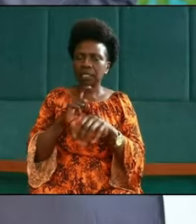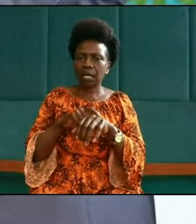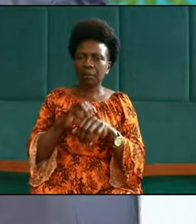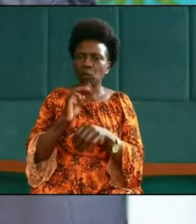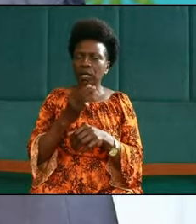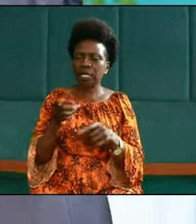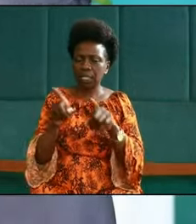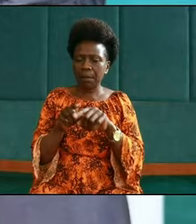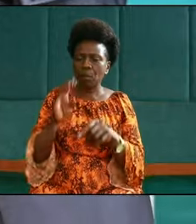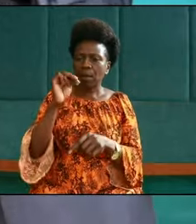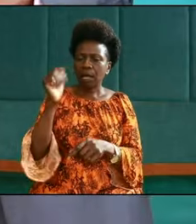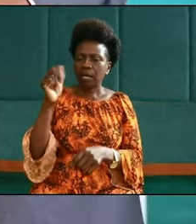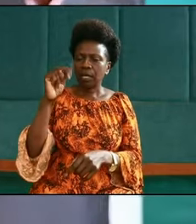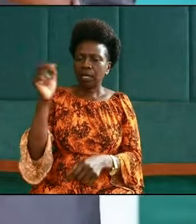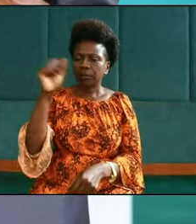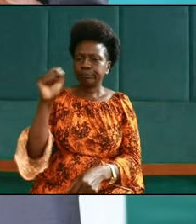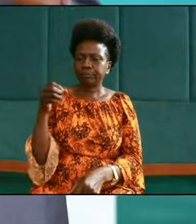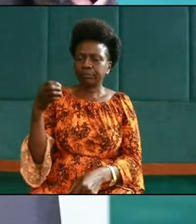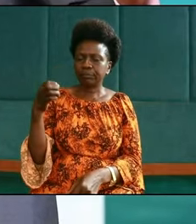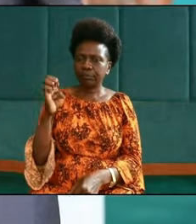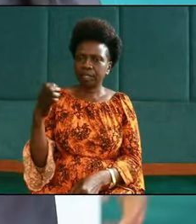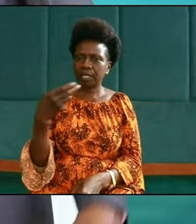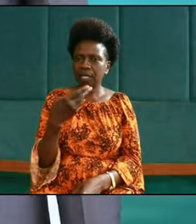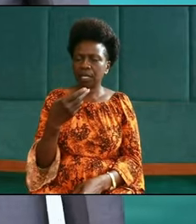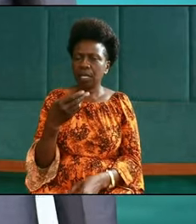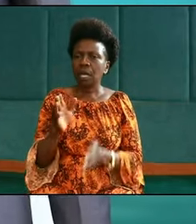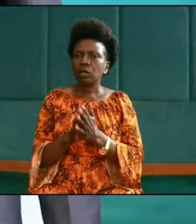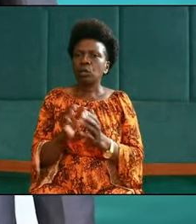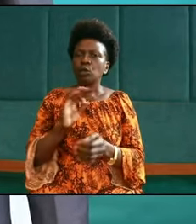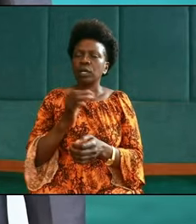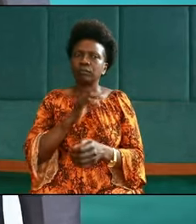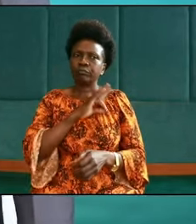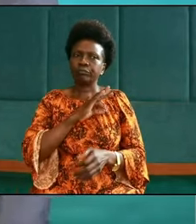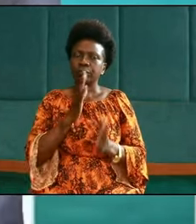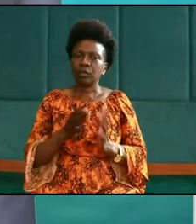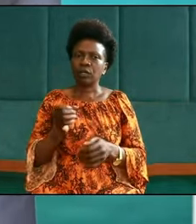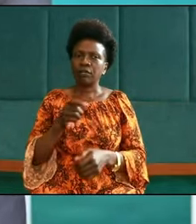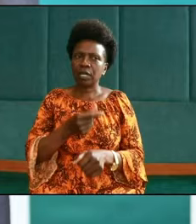Manasseh, and when we are the beneficiaries of grace,